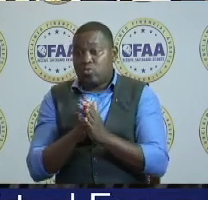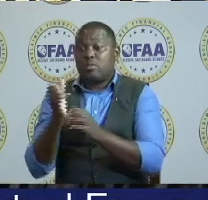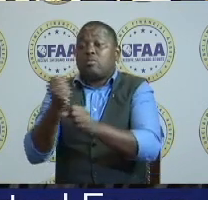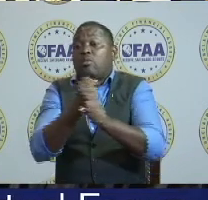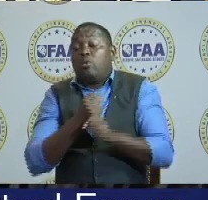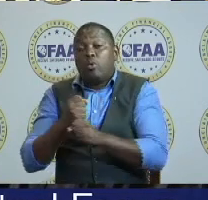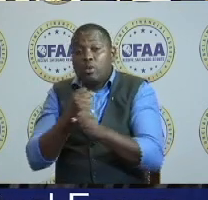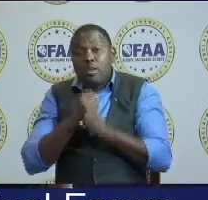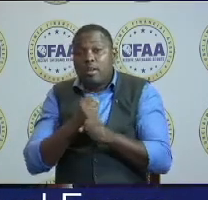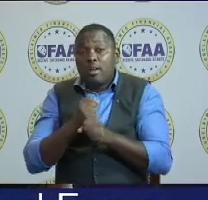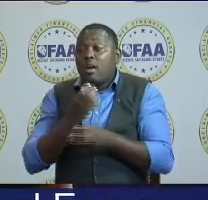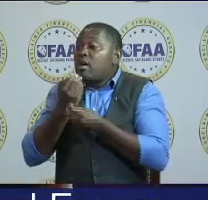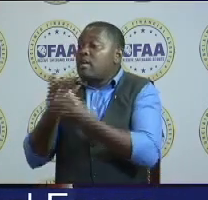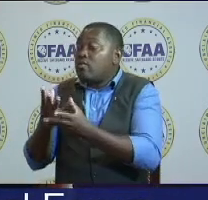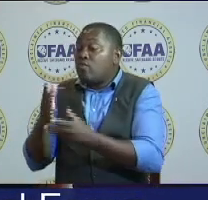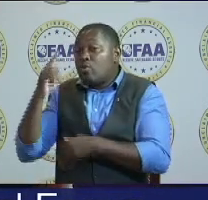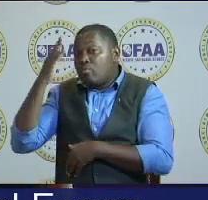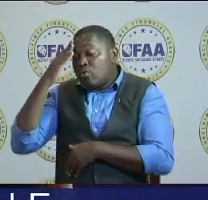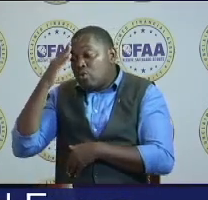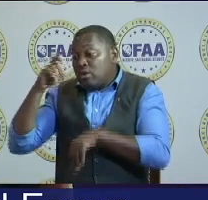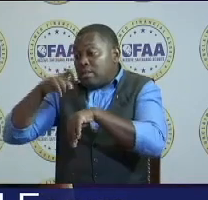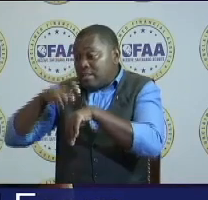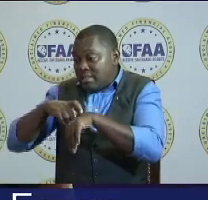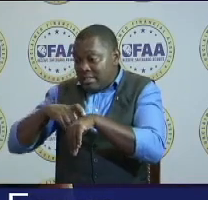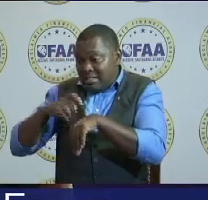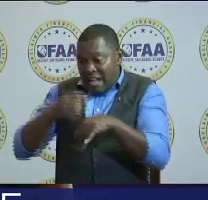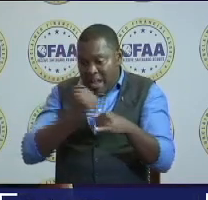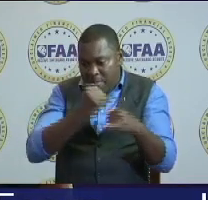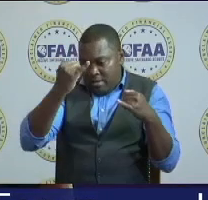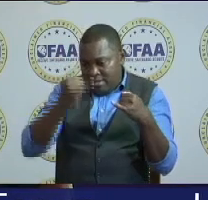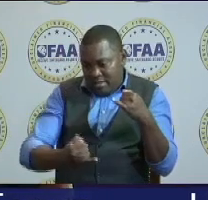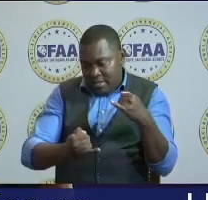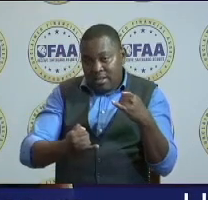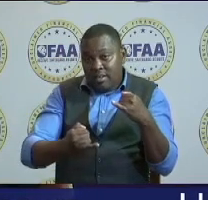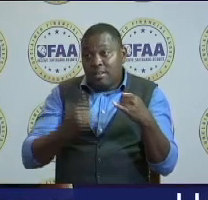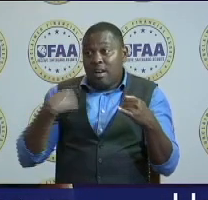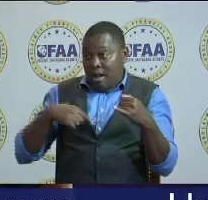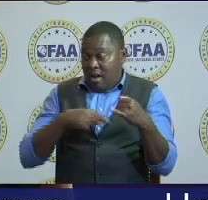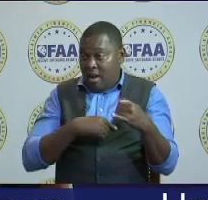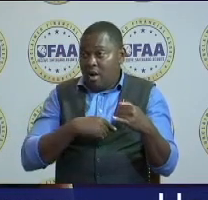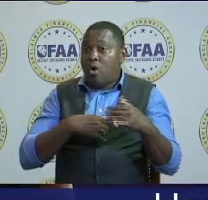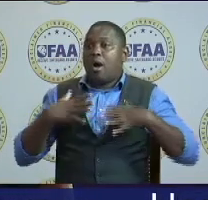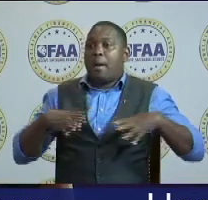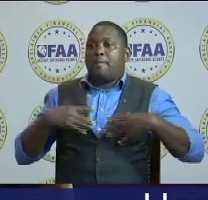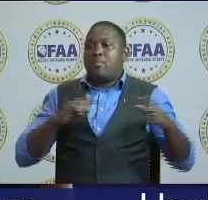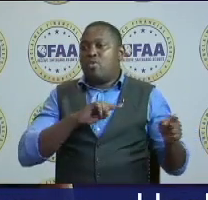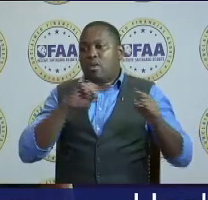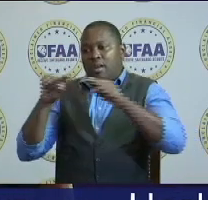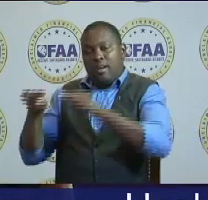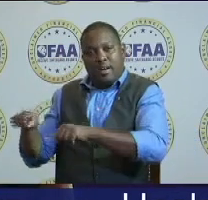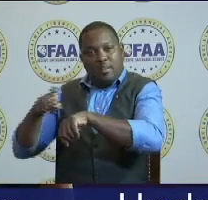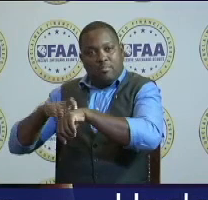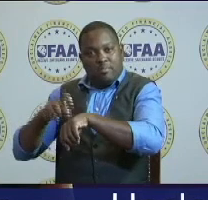let them know that when they are going to meet the CBK deadline, our officers, our agents, will be present when